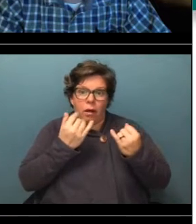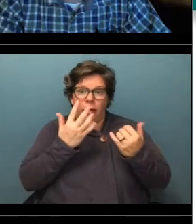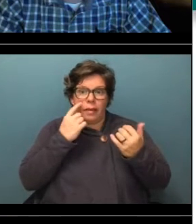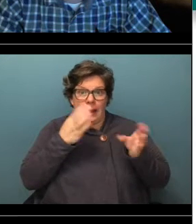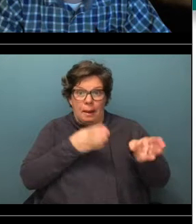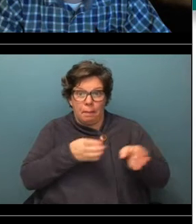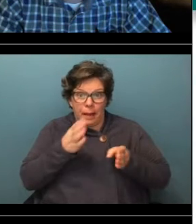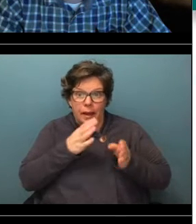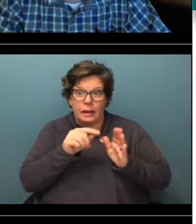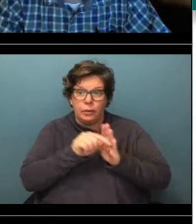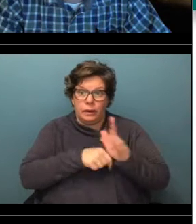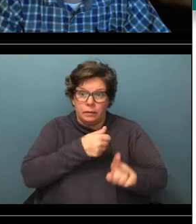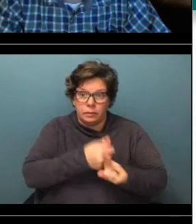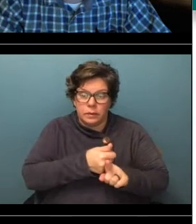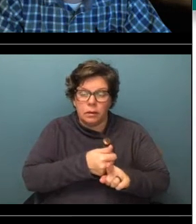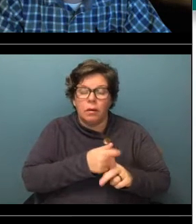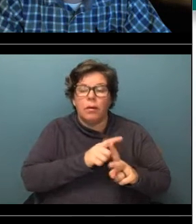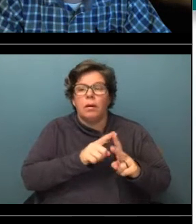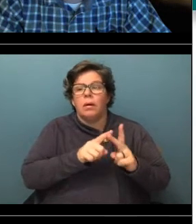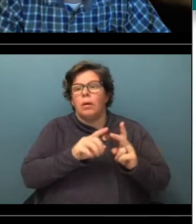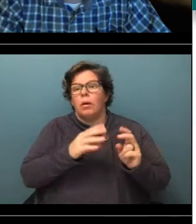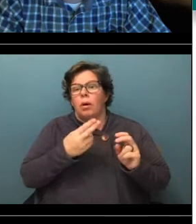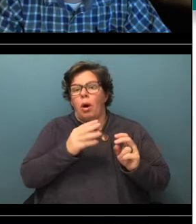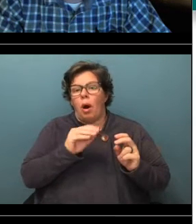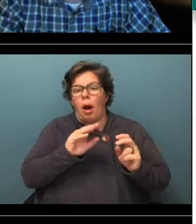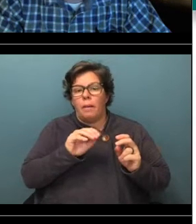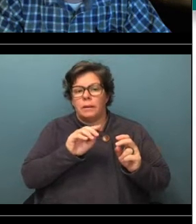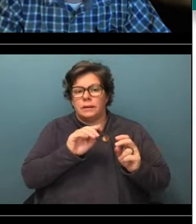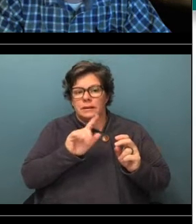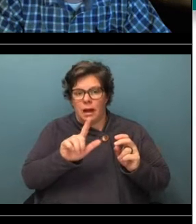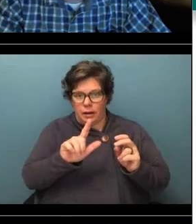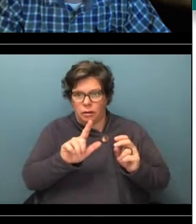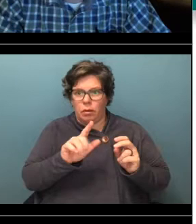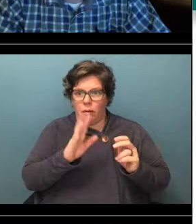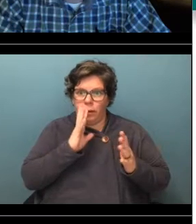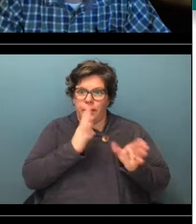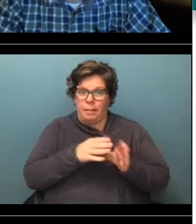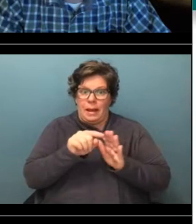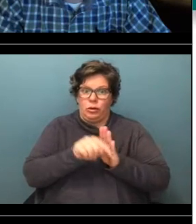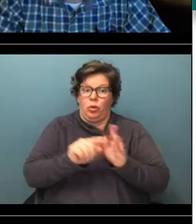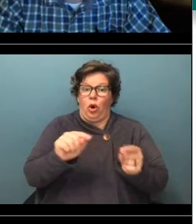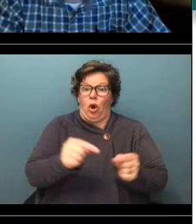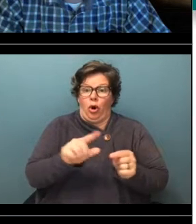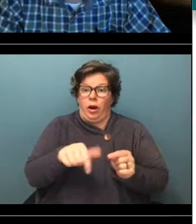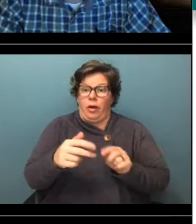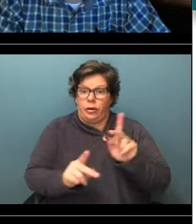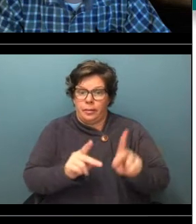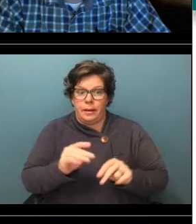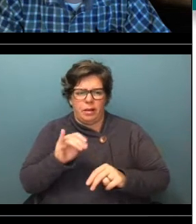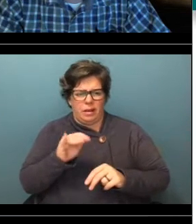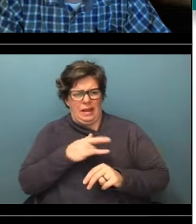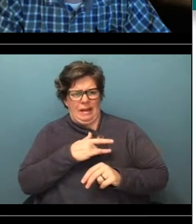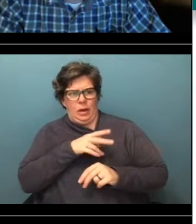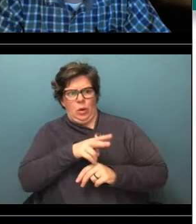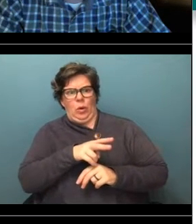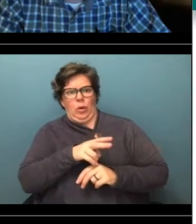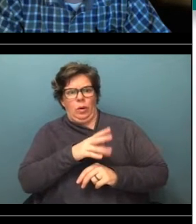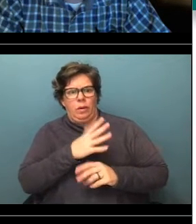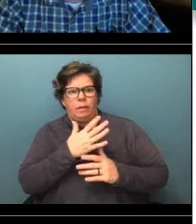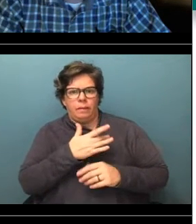also includes an assessment for homicidal ideation as well. If the person is feeling